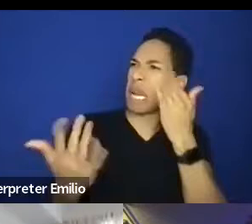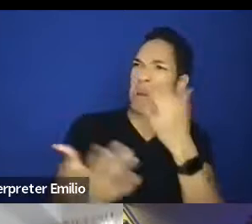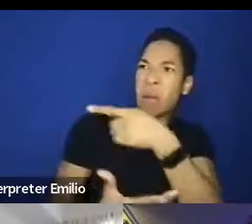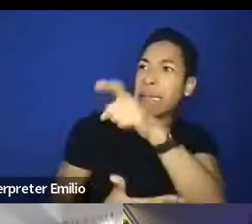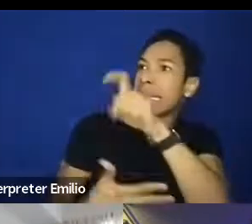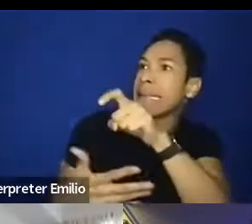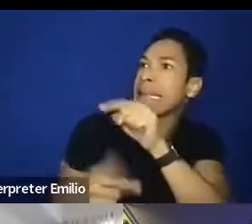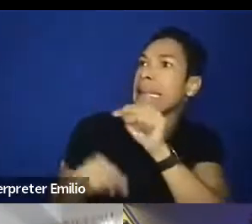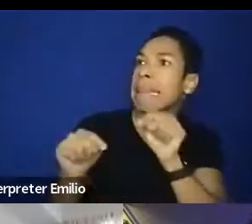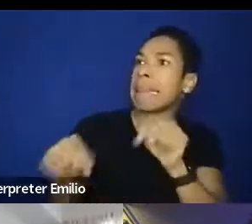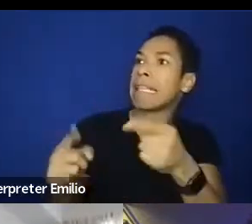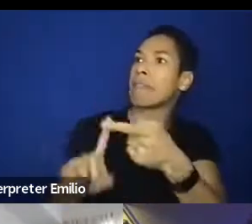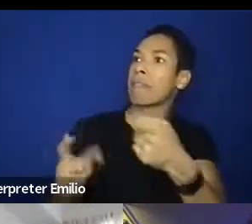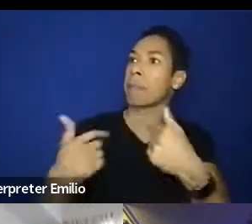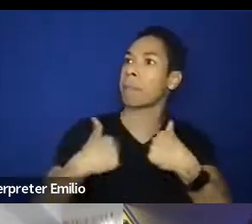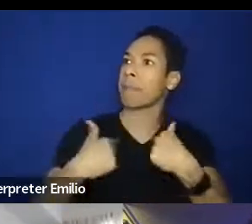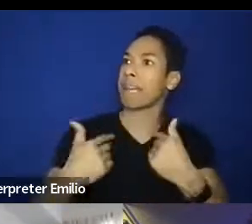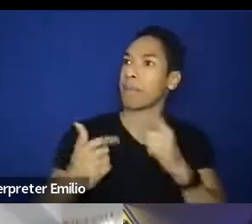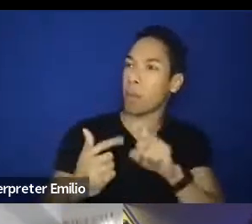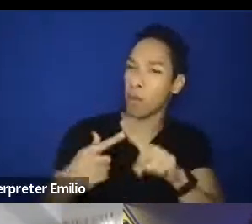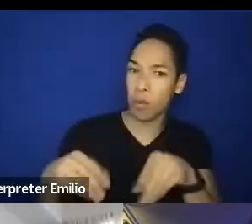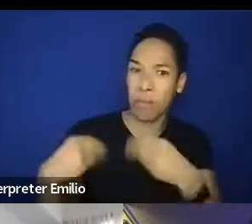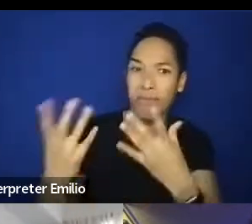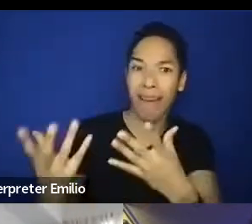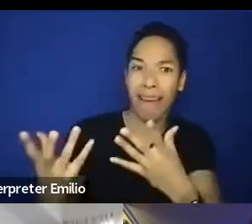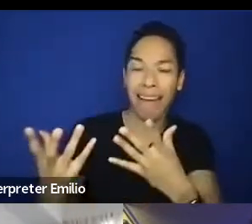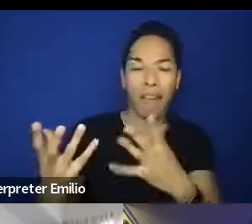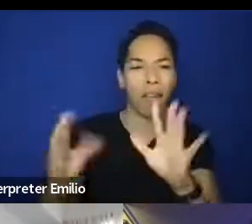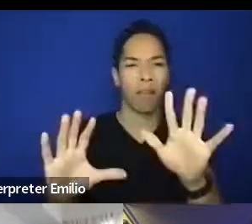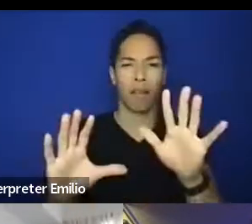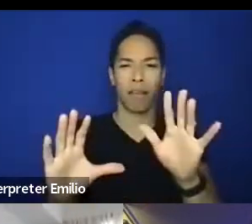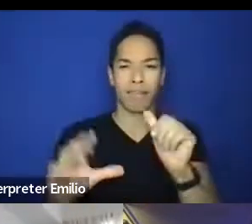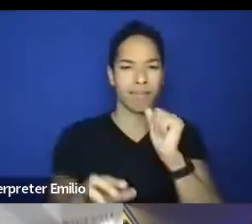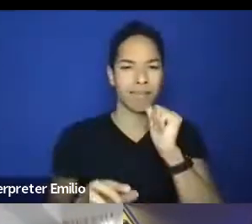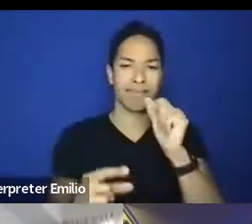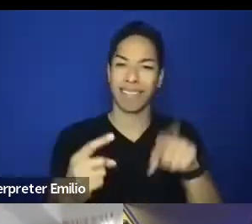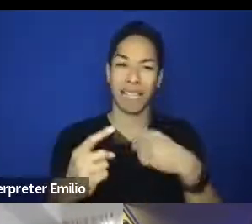know. It's like, but it's still not about you, right?